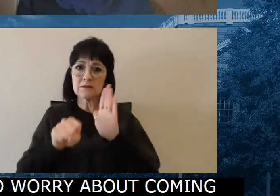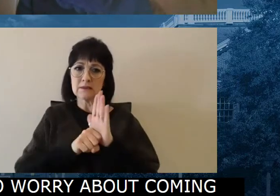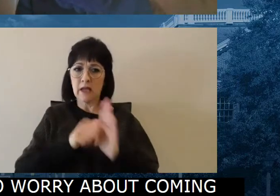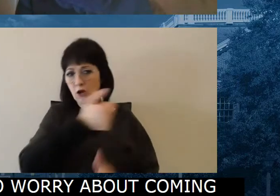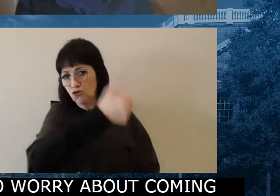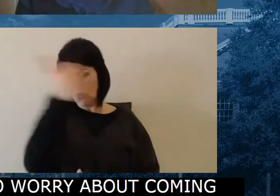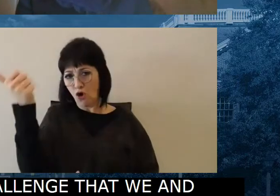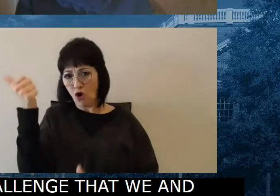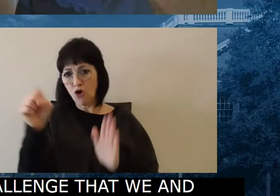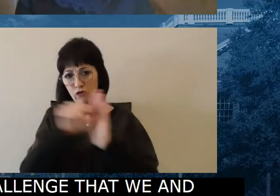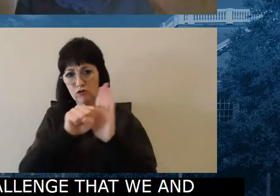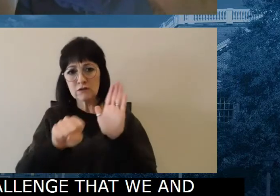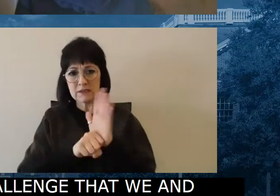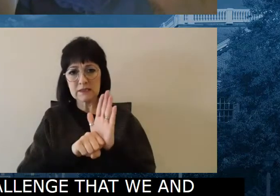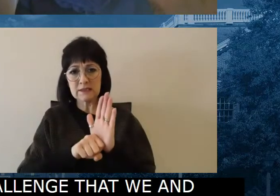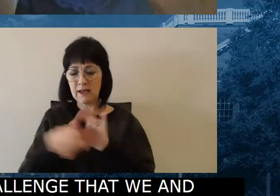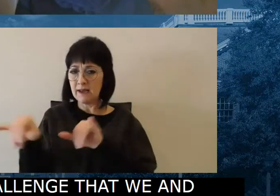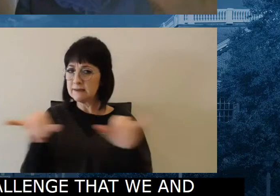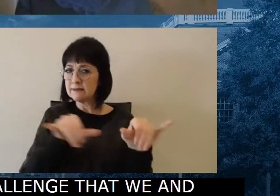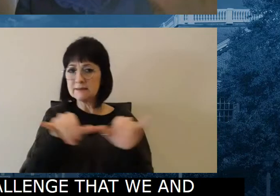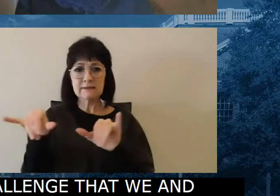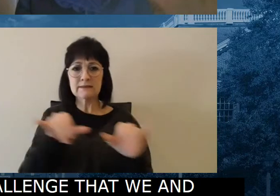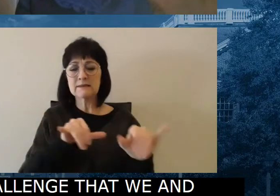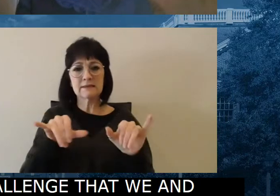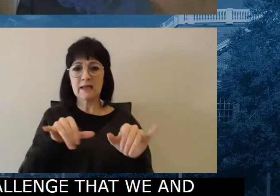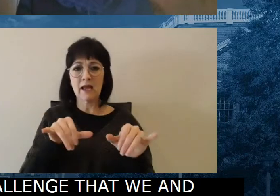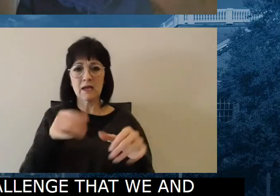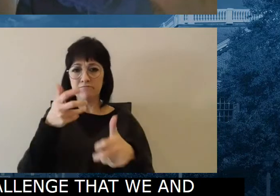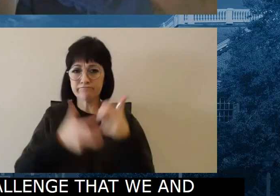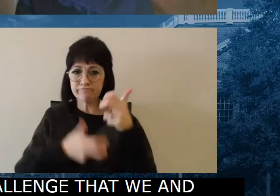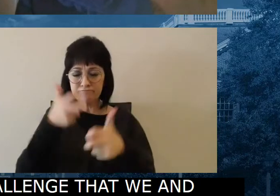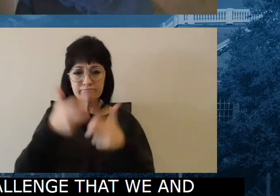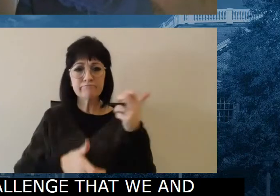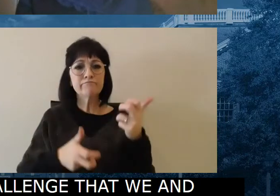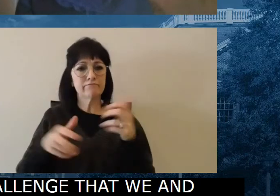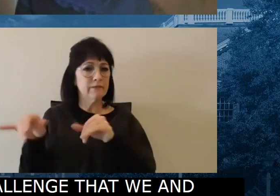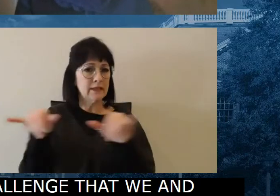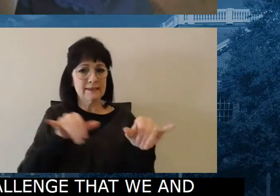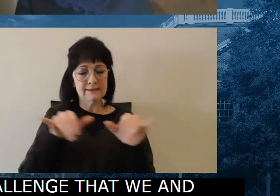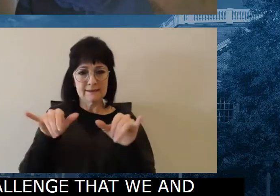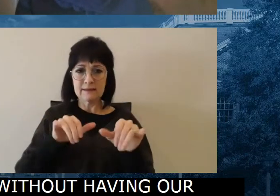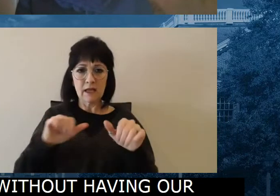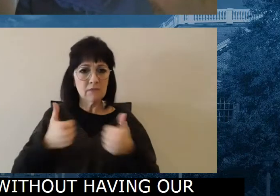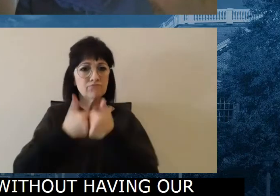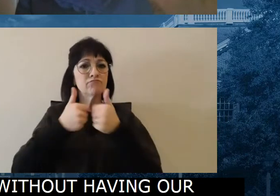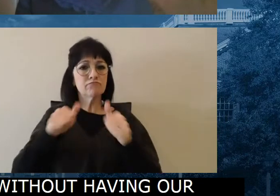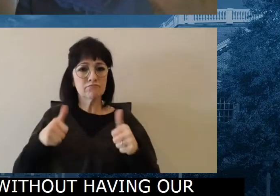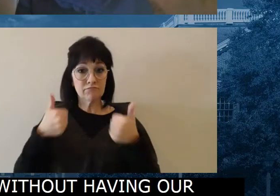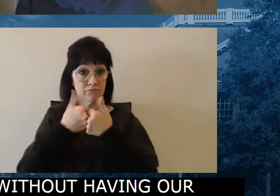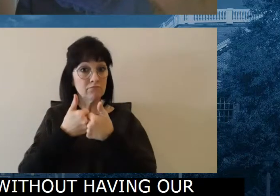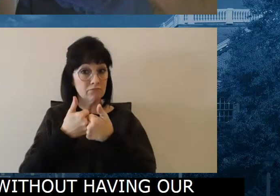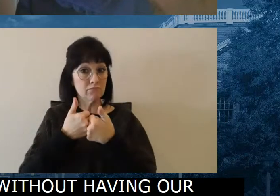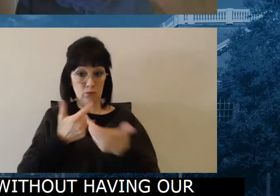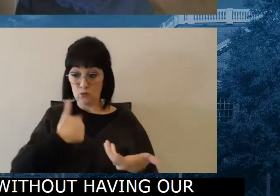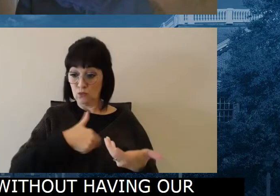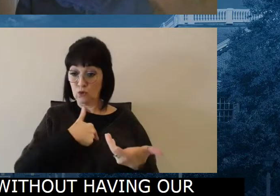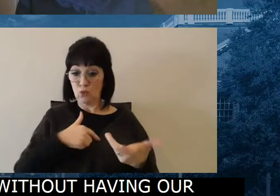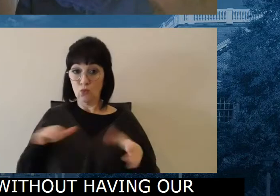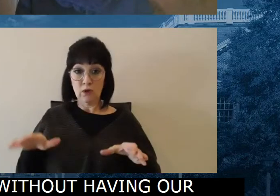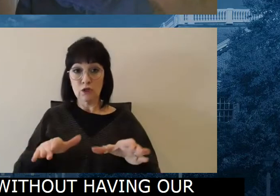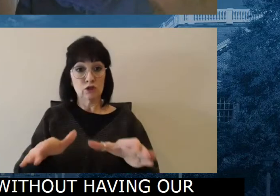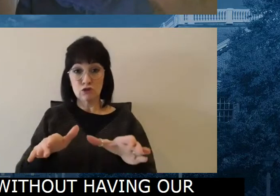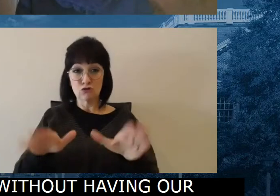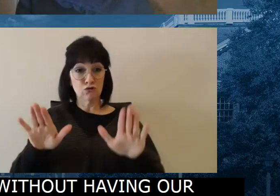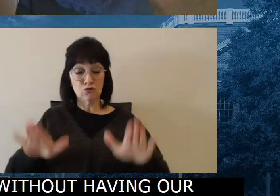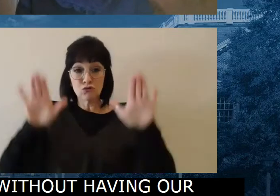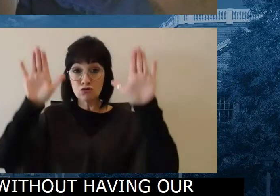increase at a rate necessary. We were doing really great, and we were encouraged by the federal government to do great, and